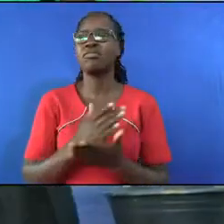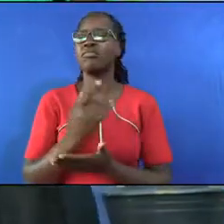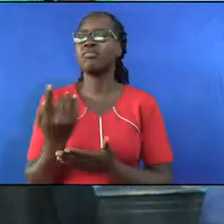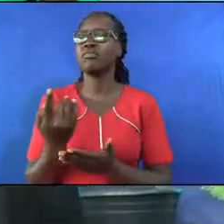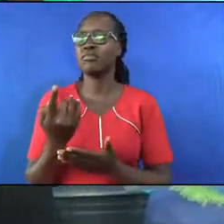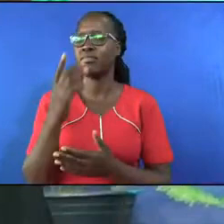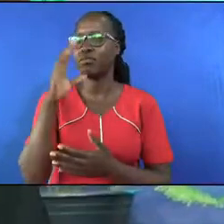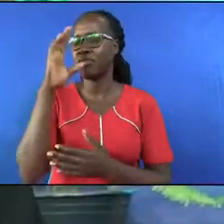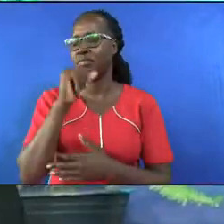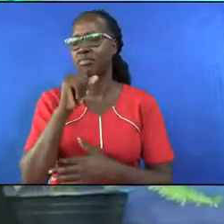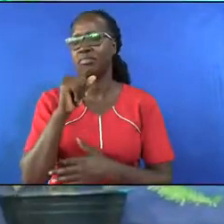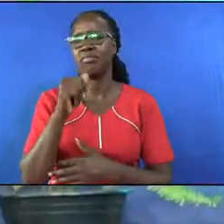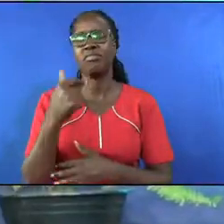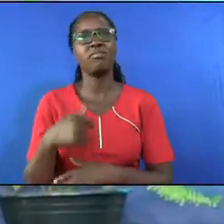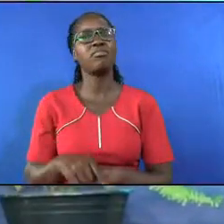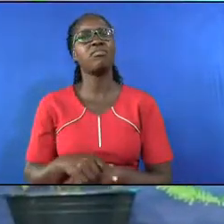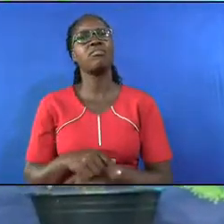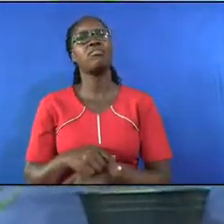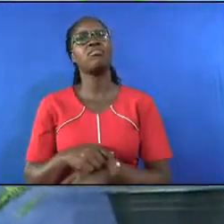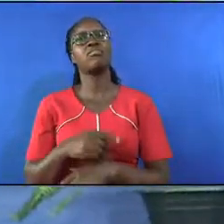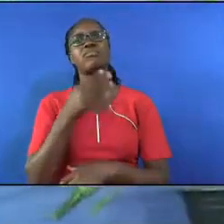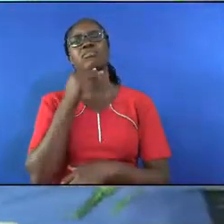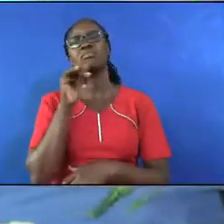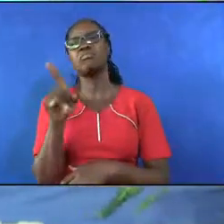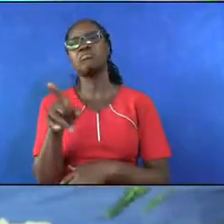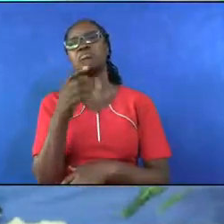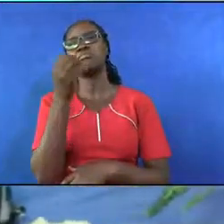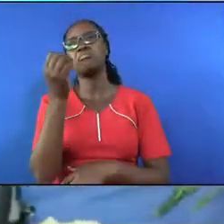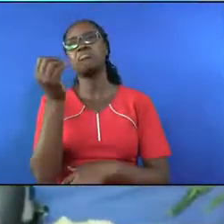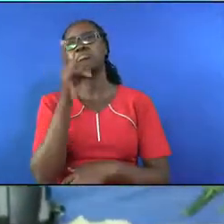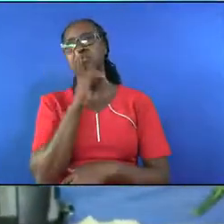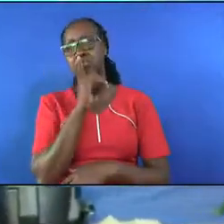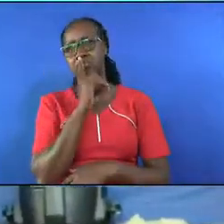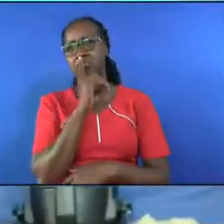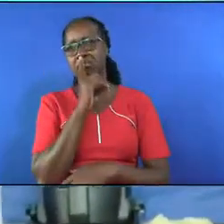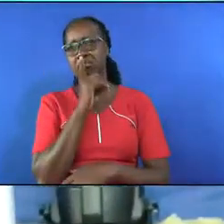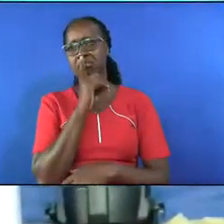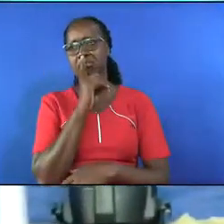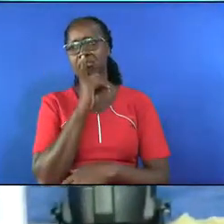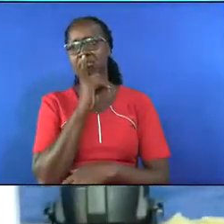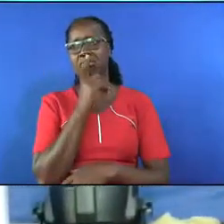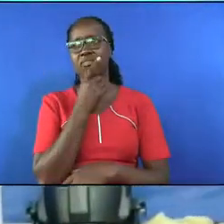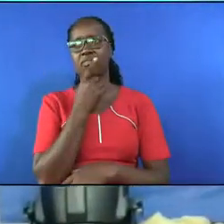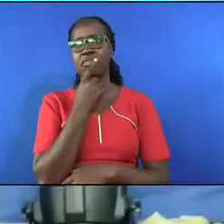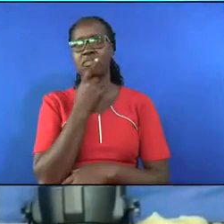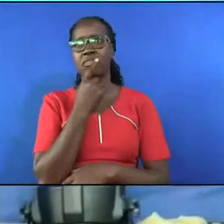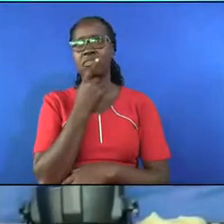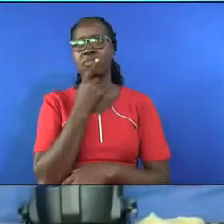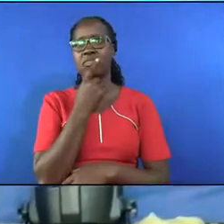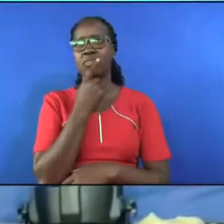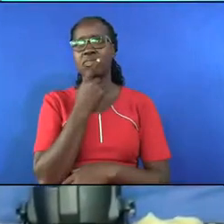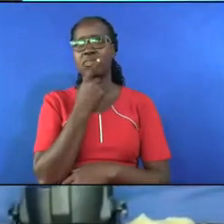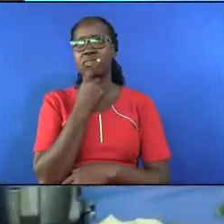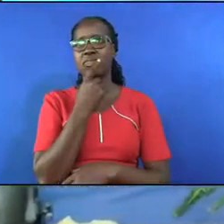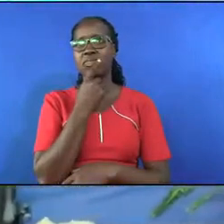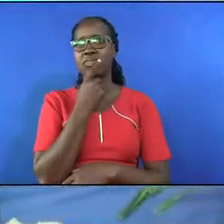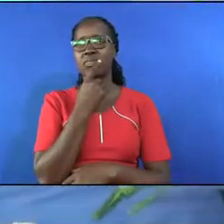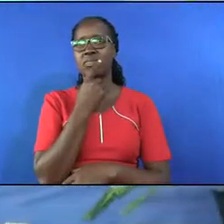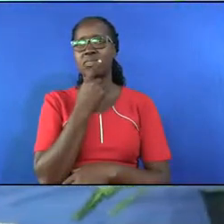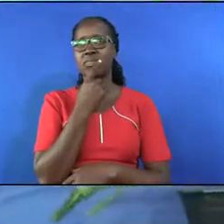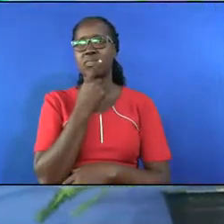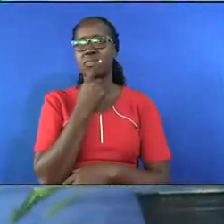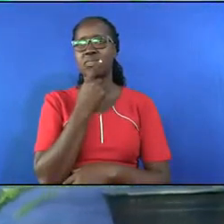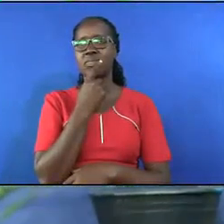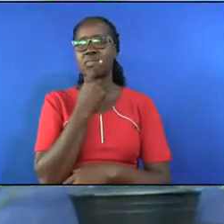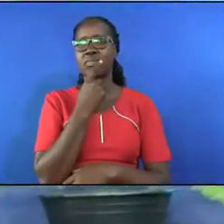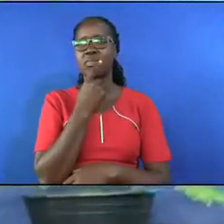the wedding garment, and the guy was speechless. If you read, you can read Bible commentaries on this. You can read the Spirit of Prophecy